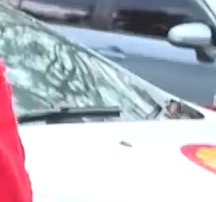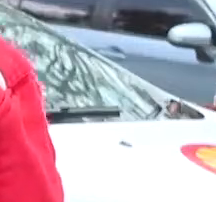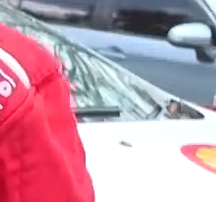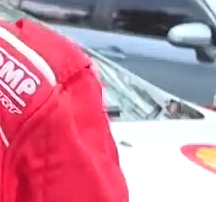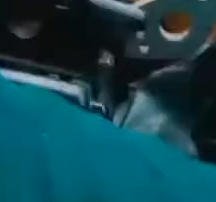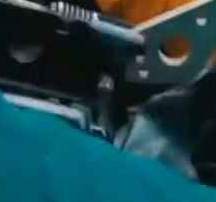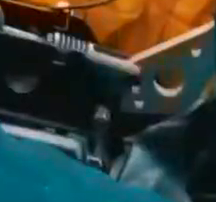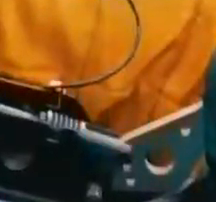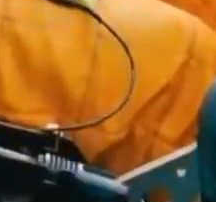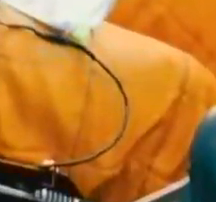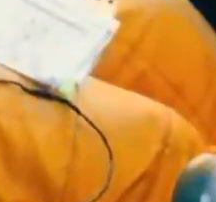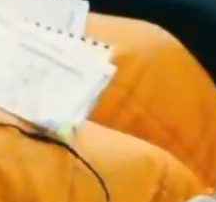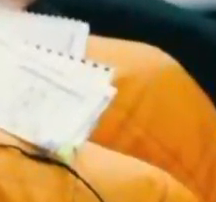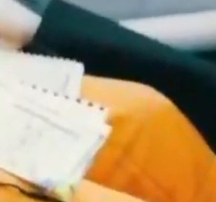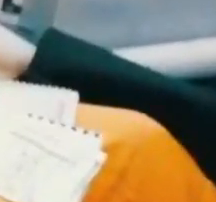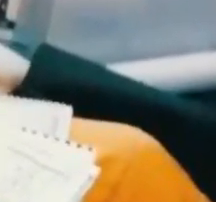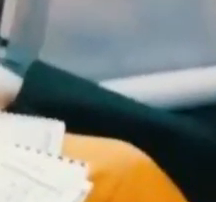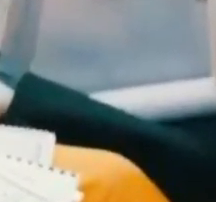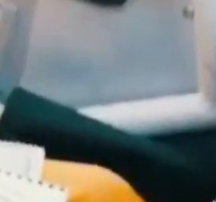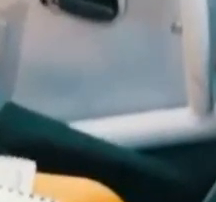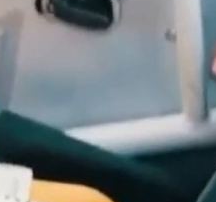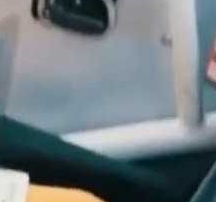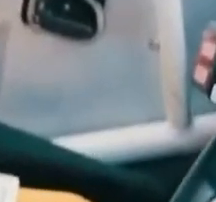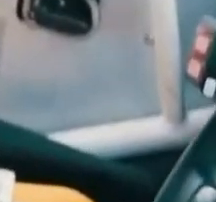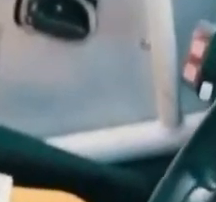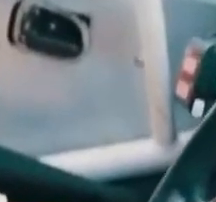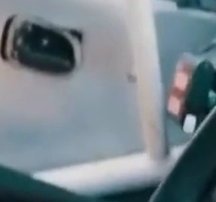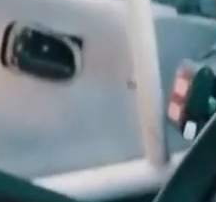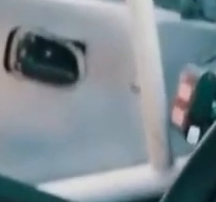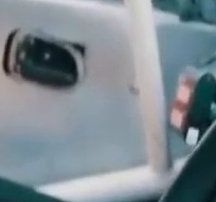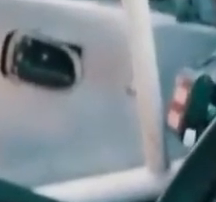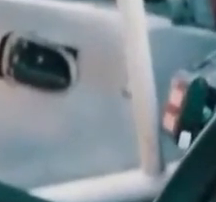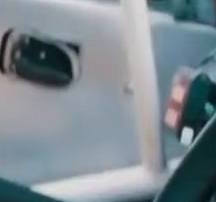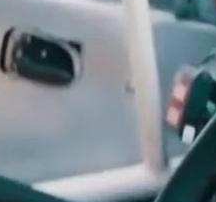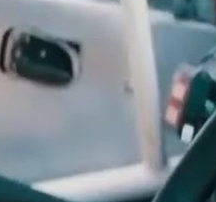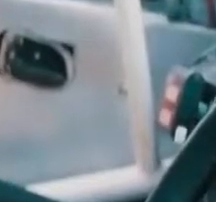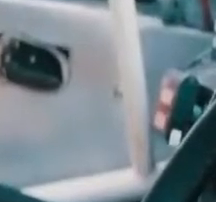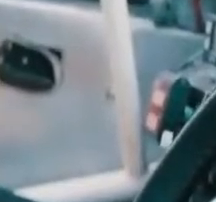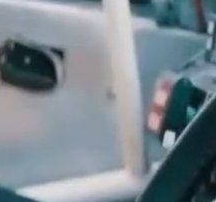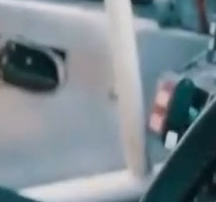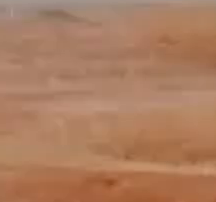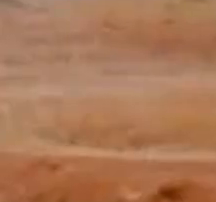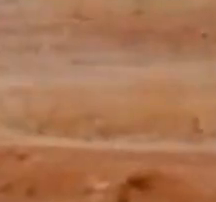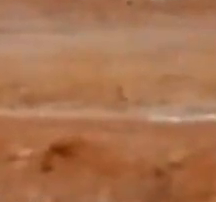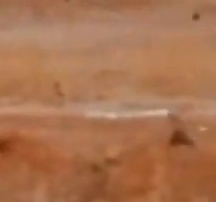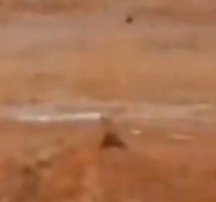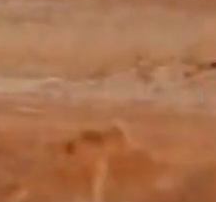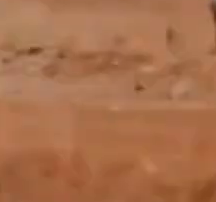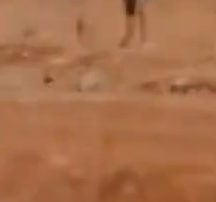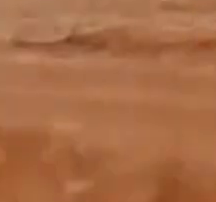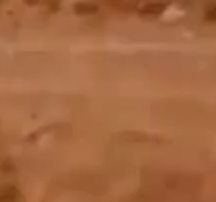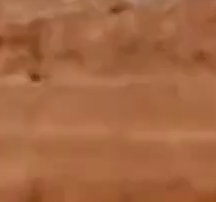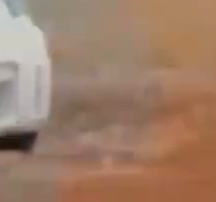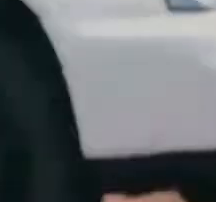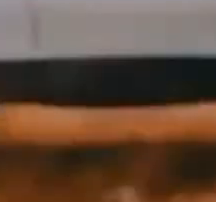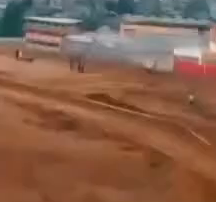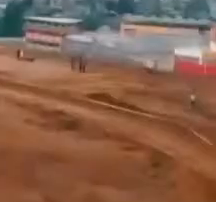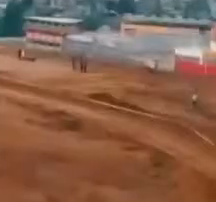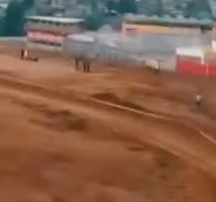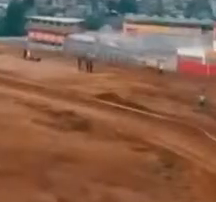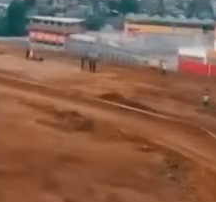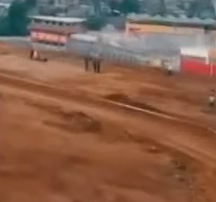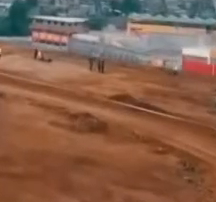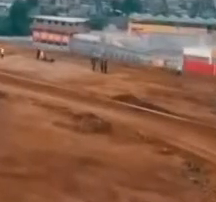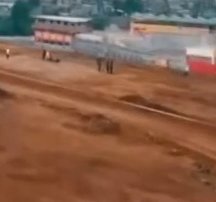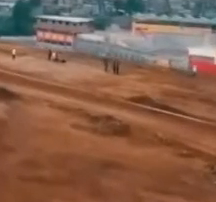it's that same attitude that you as a woman in today's male-dominant sport, such as rallying, you have to enter the sport with a bit of attitude.